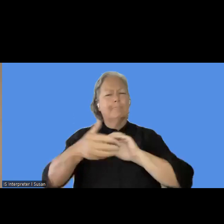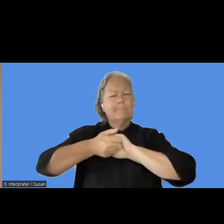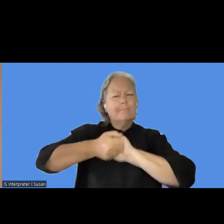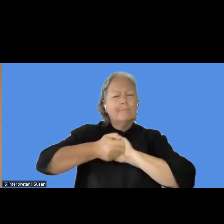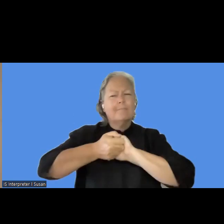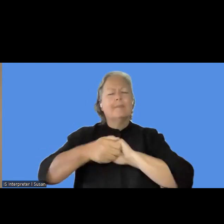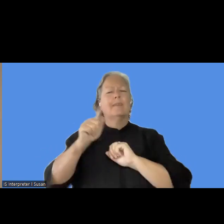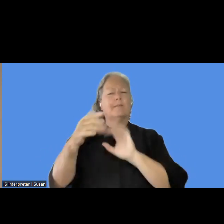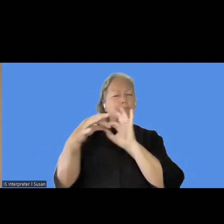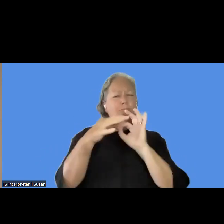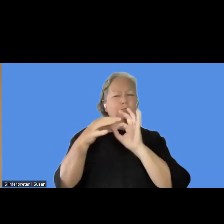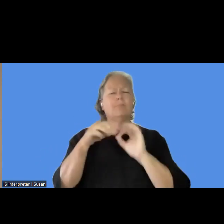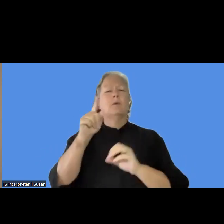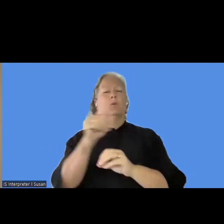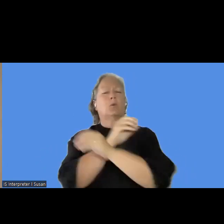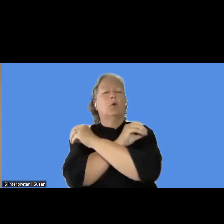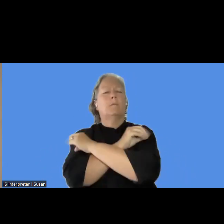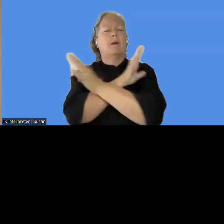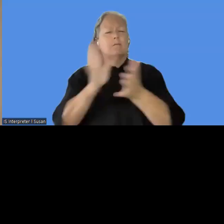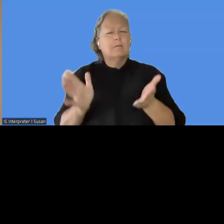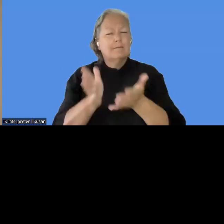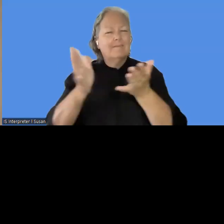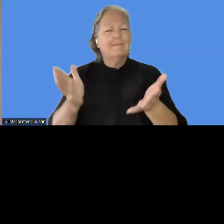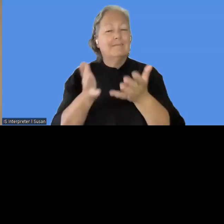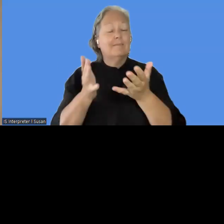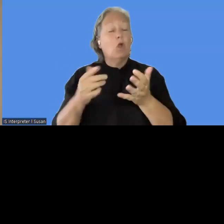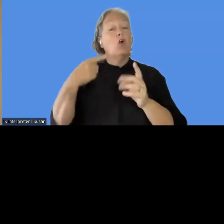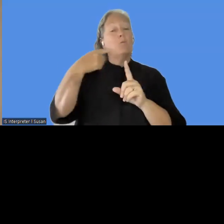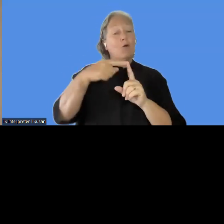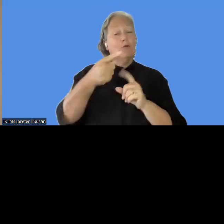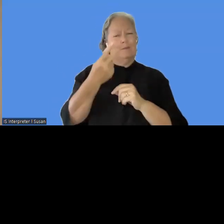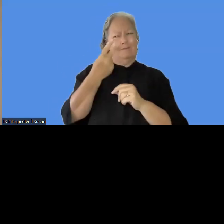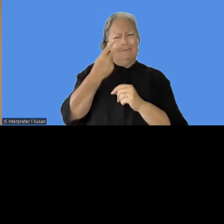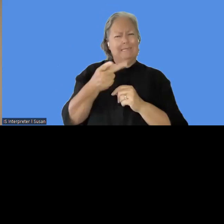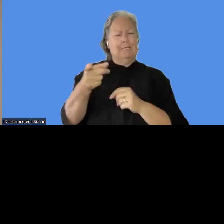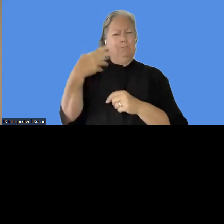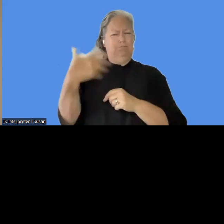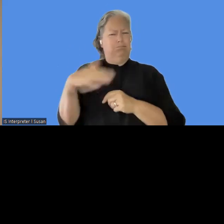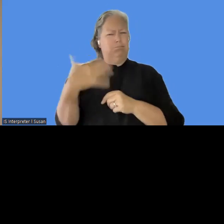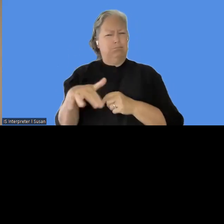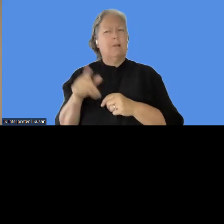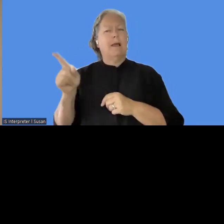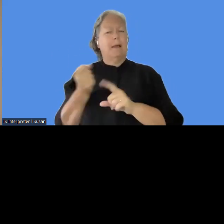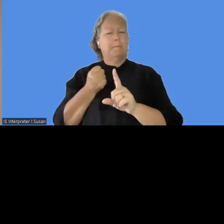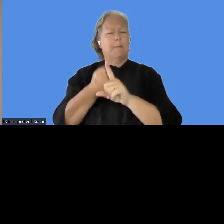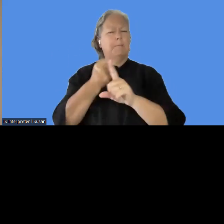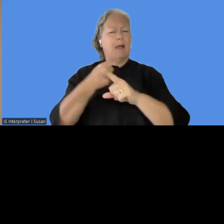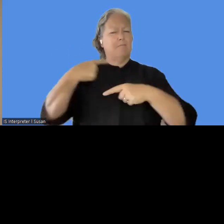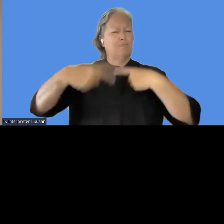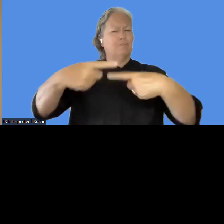objective is possible, and the results, the concrete impact of the work. Thank you,